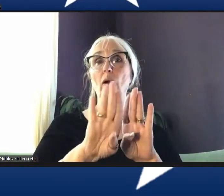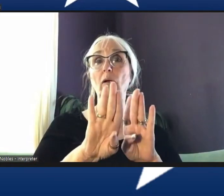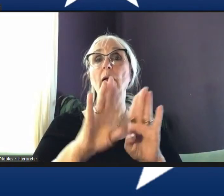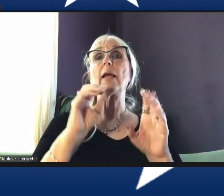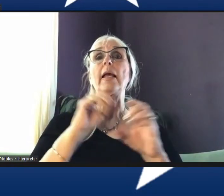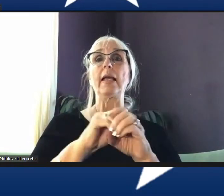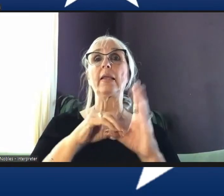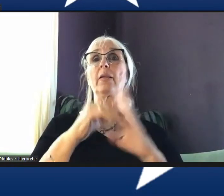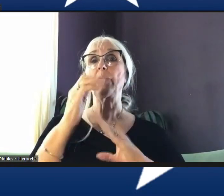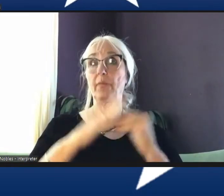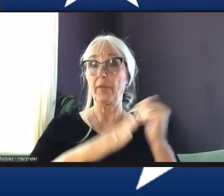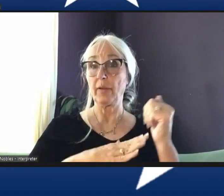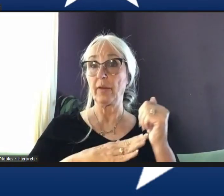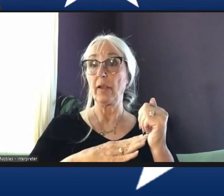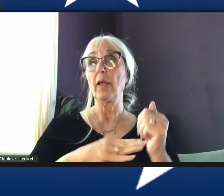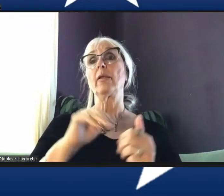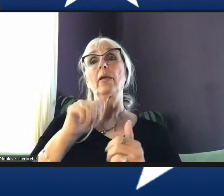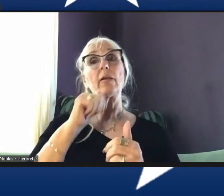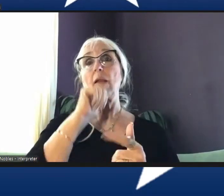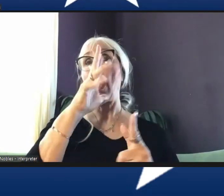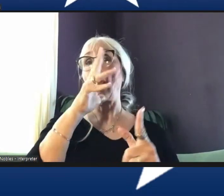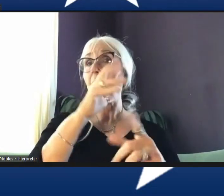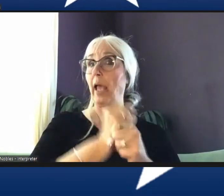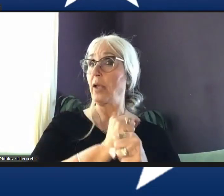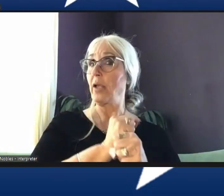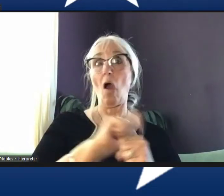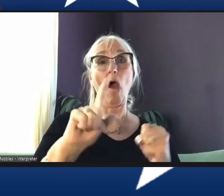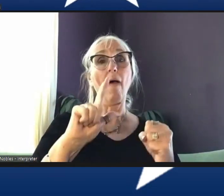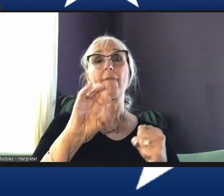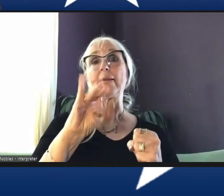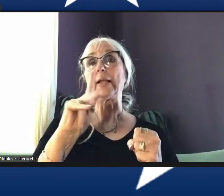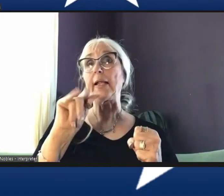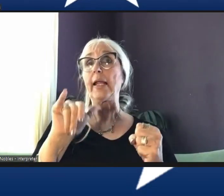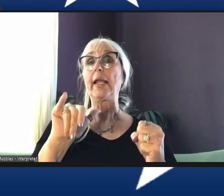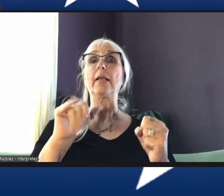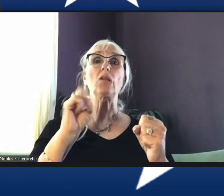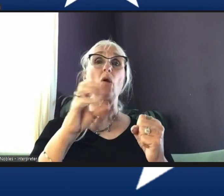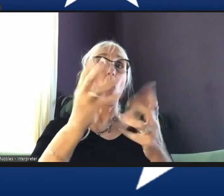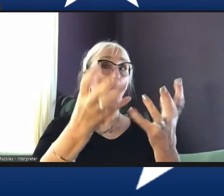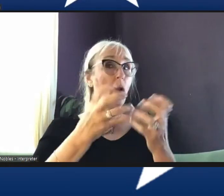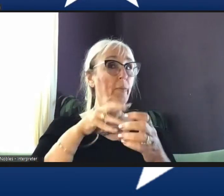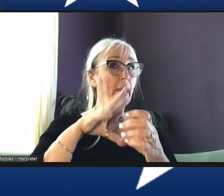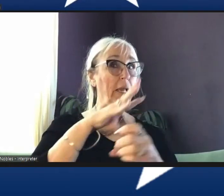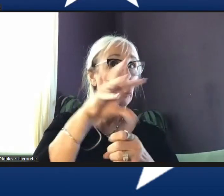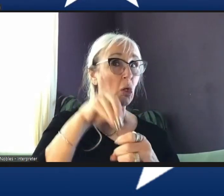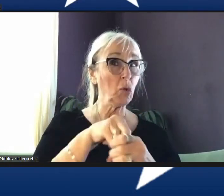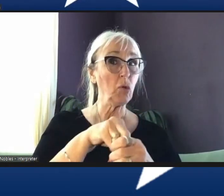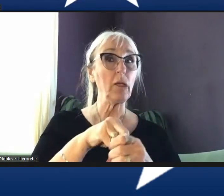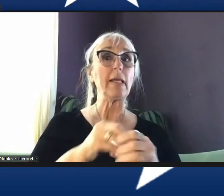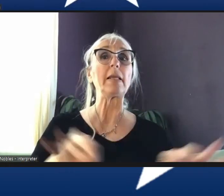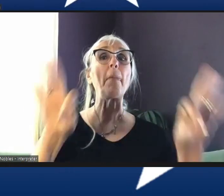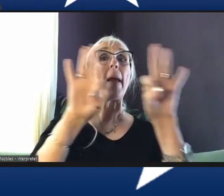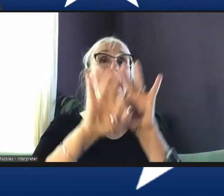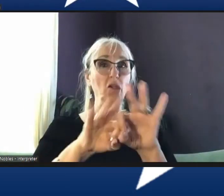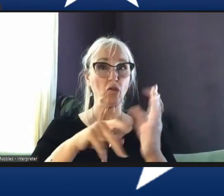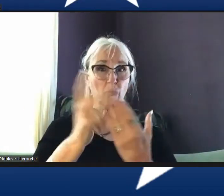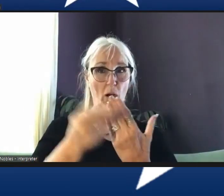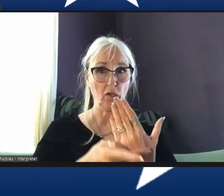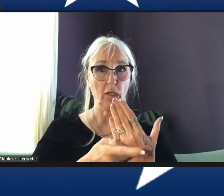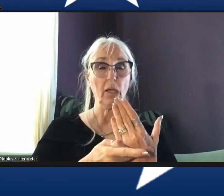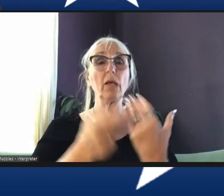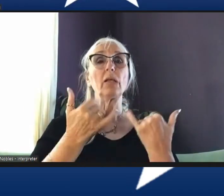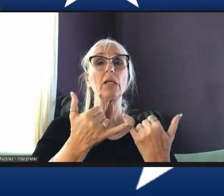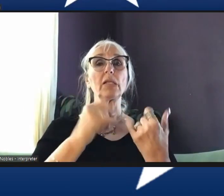original scope of work did not capture the entire facility, so we wanted to make sure we include that in the major project. So this is the change